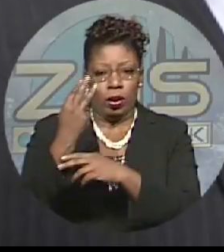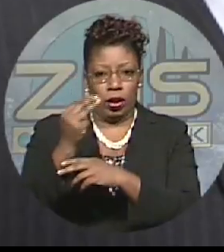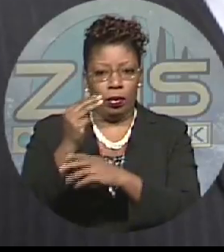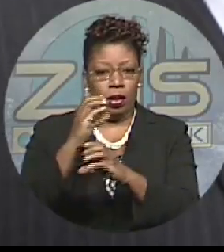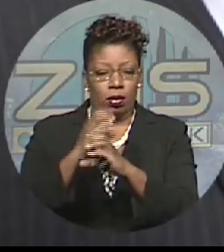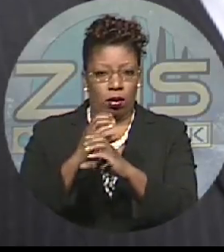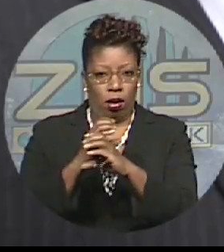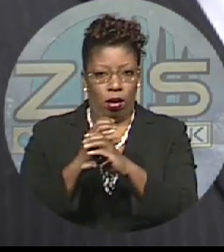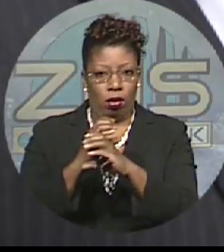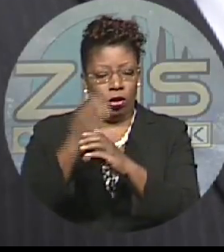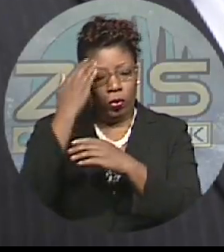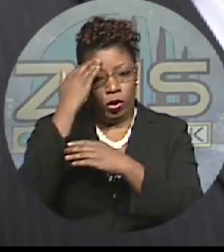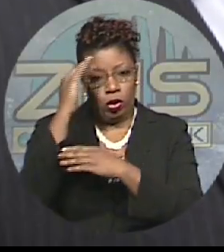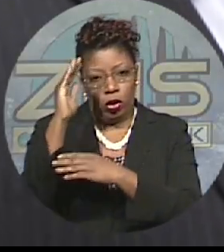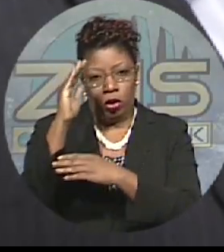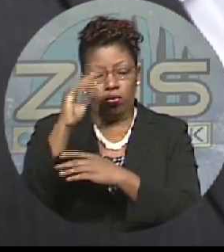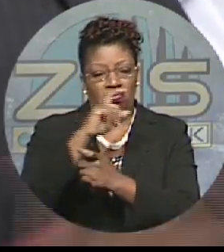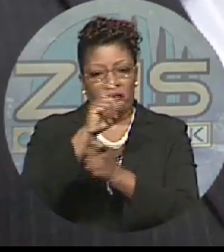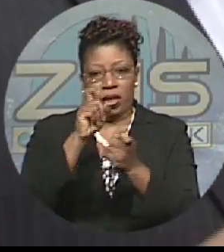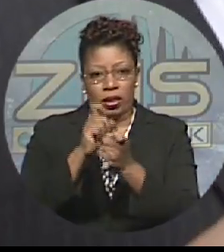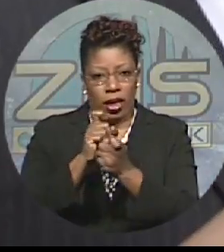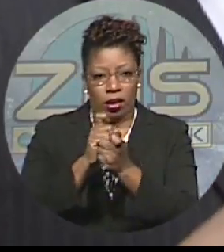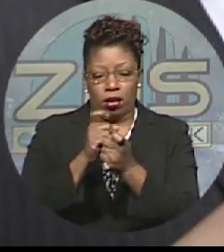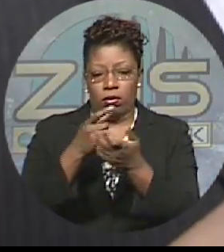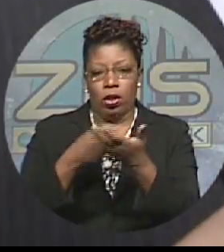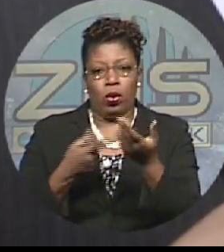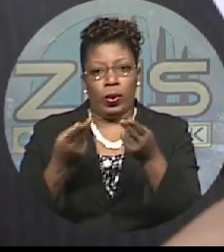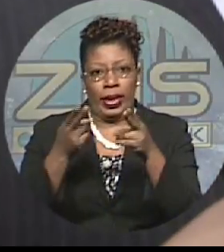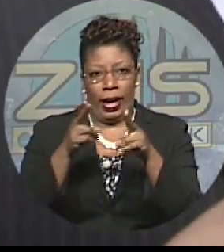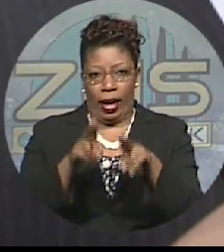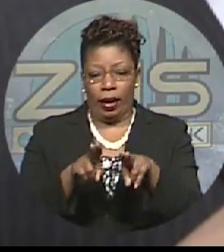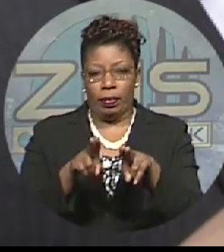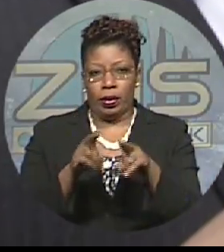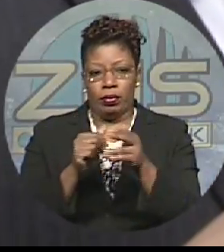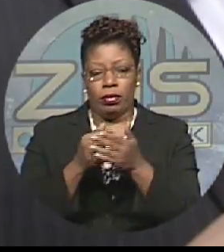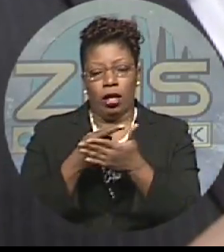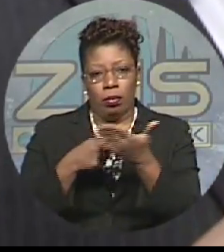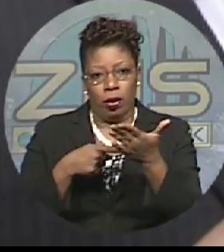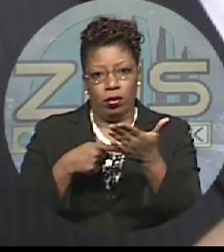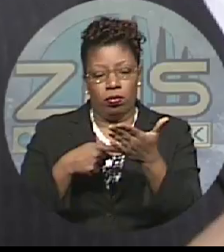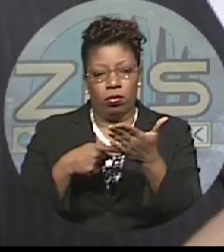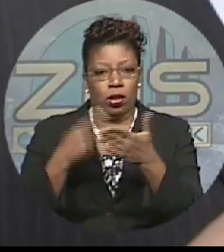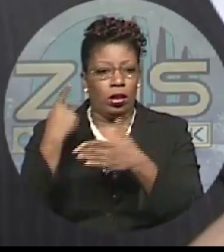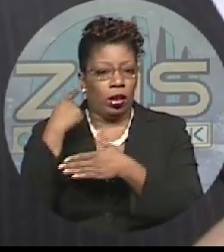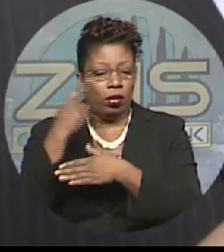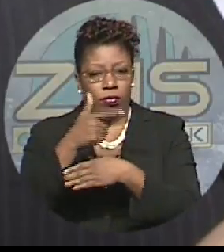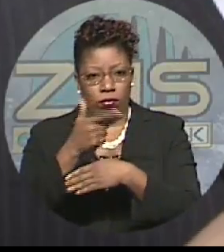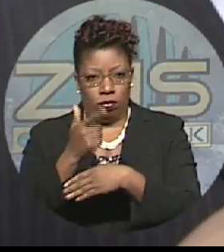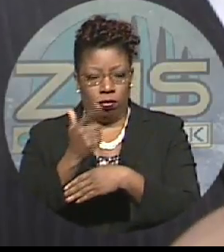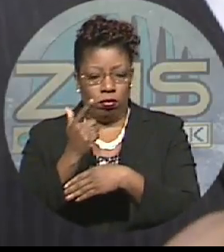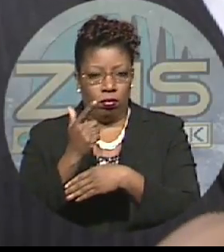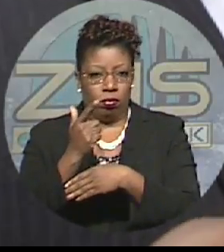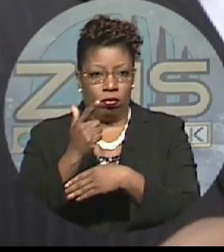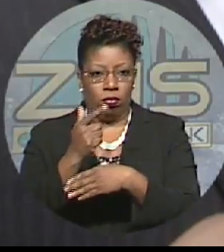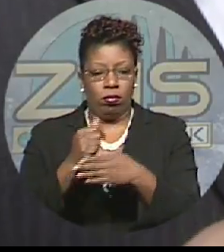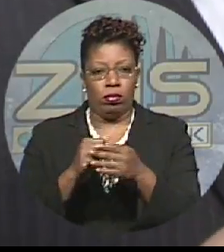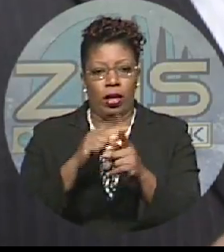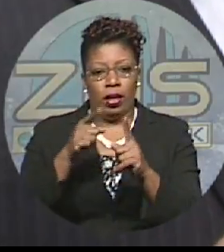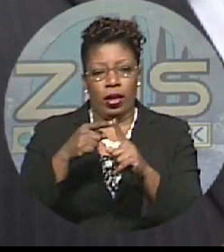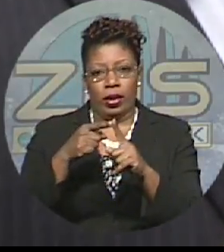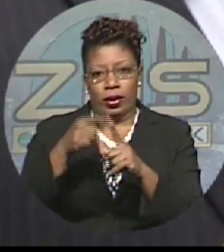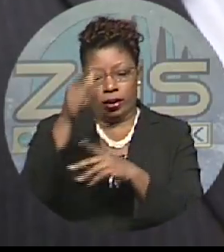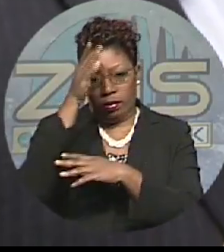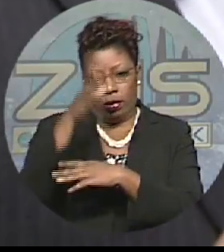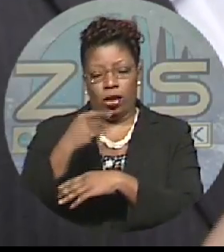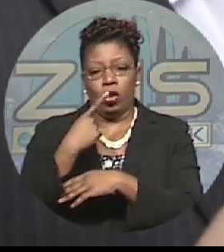We're not quite certain as to what transacted at that point, but shots were fired and the male who